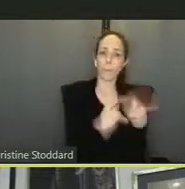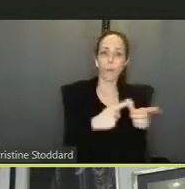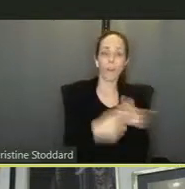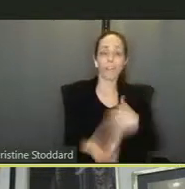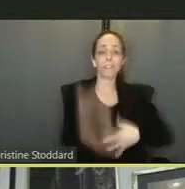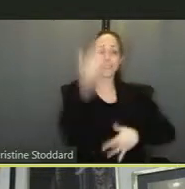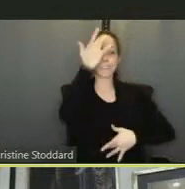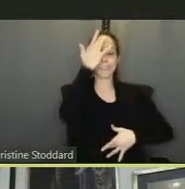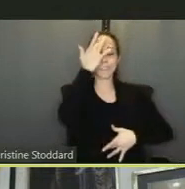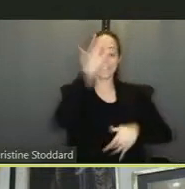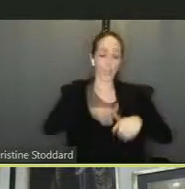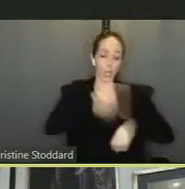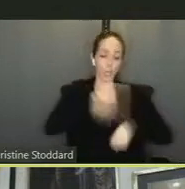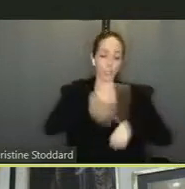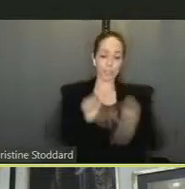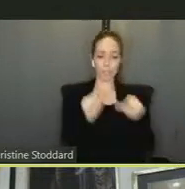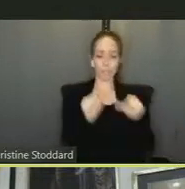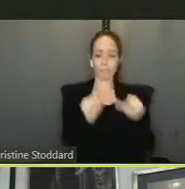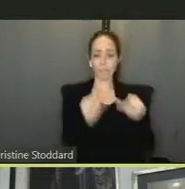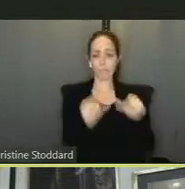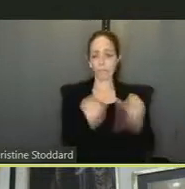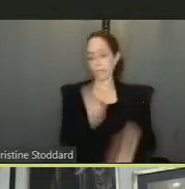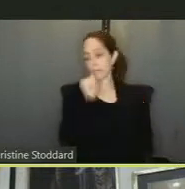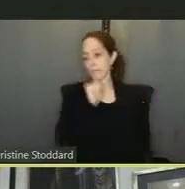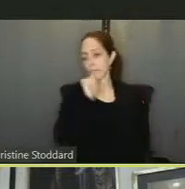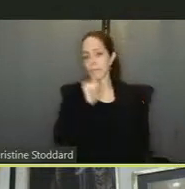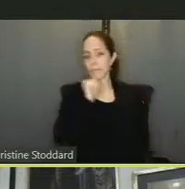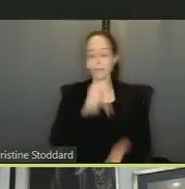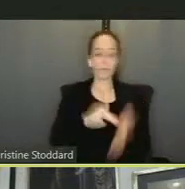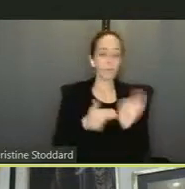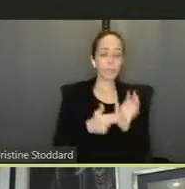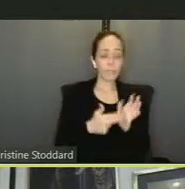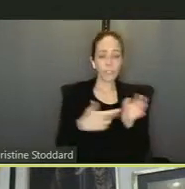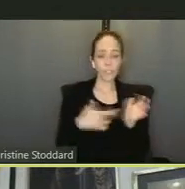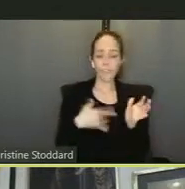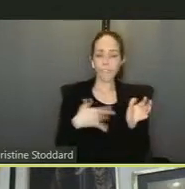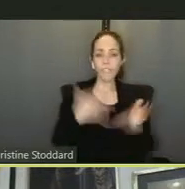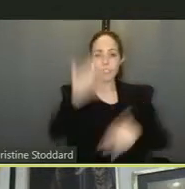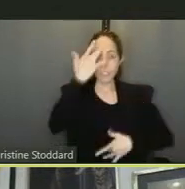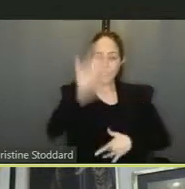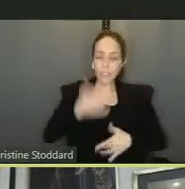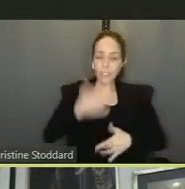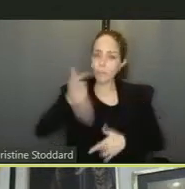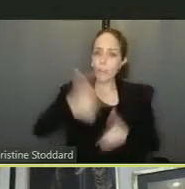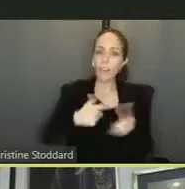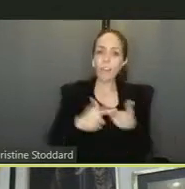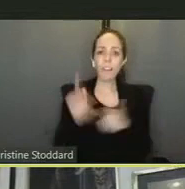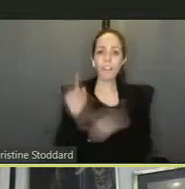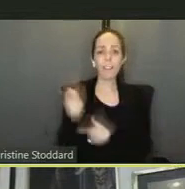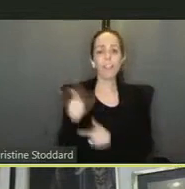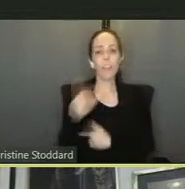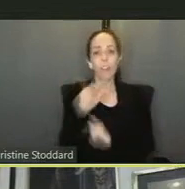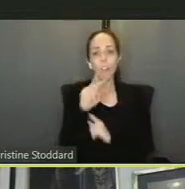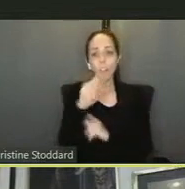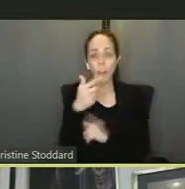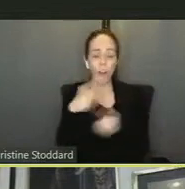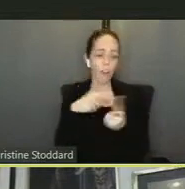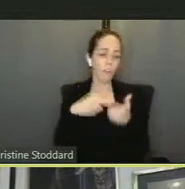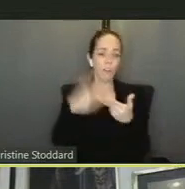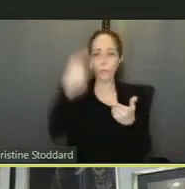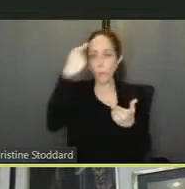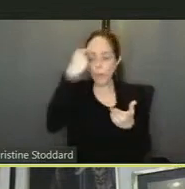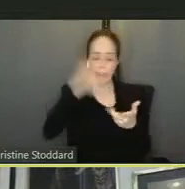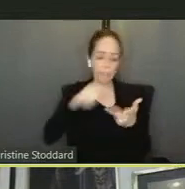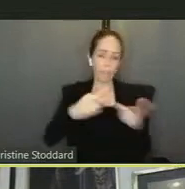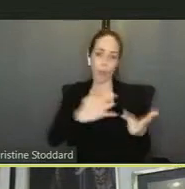virus can cause damage to the lungs, to the heart, to the brain, and we're still learning about it. And estimates of these